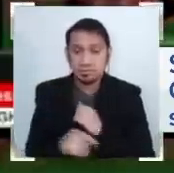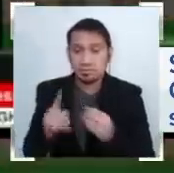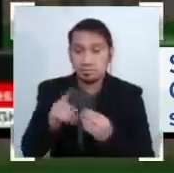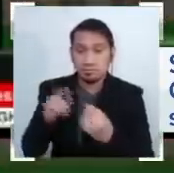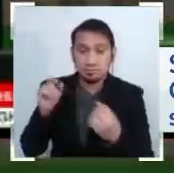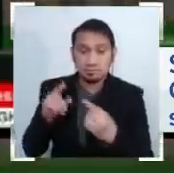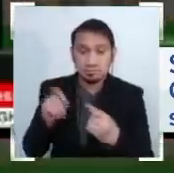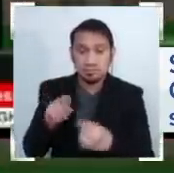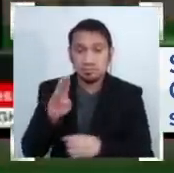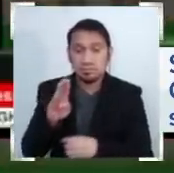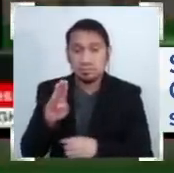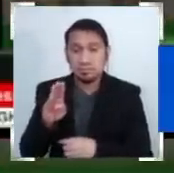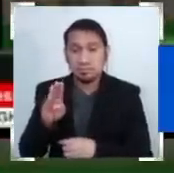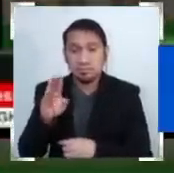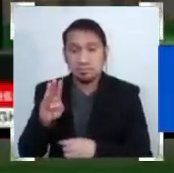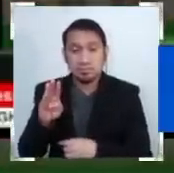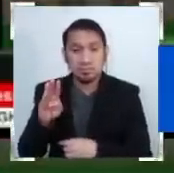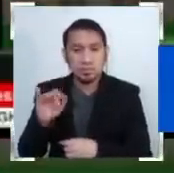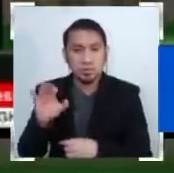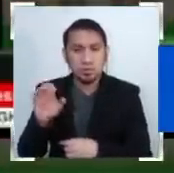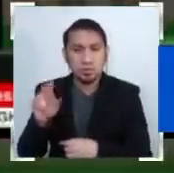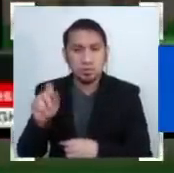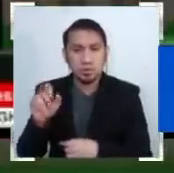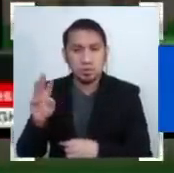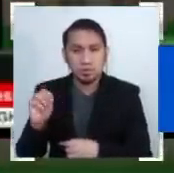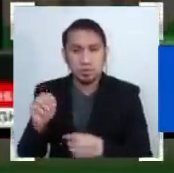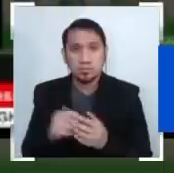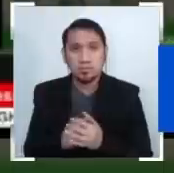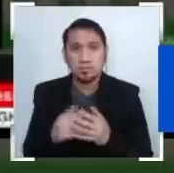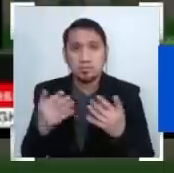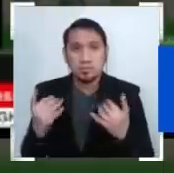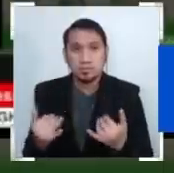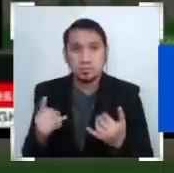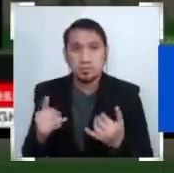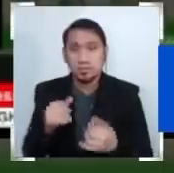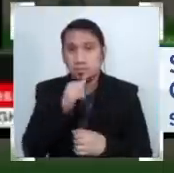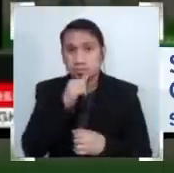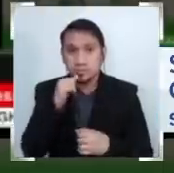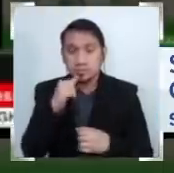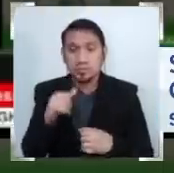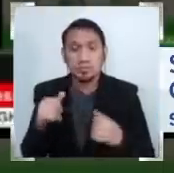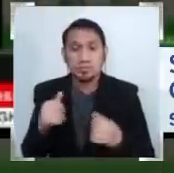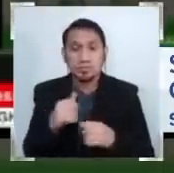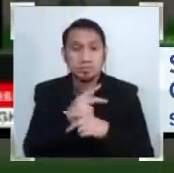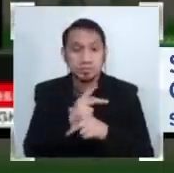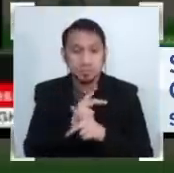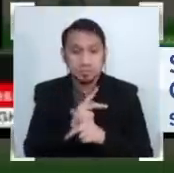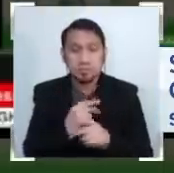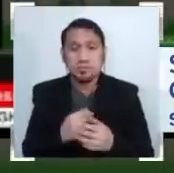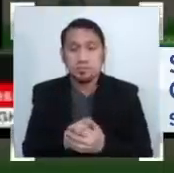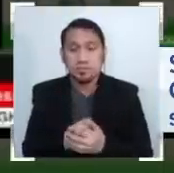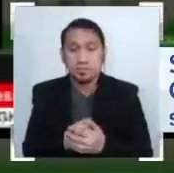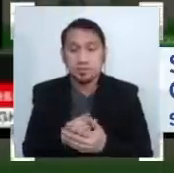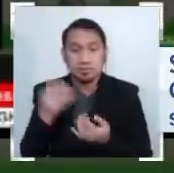Customs. Hanggang PR lang talaga ang pagsupo sa agricultural products smuggling.